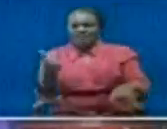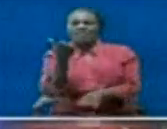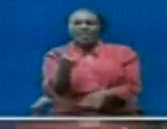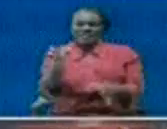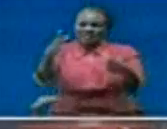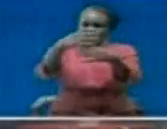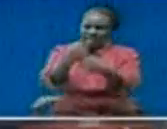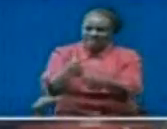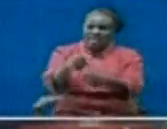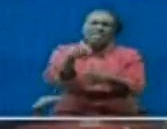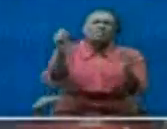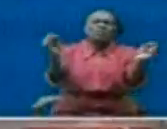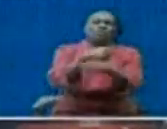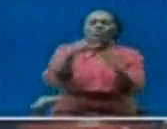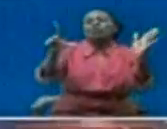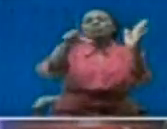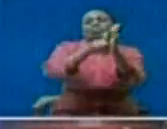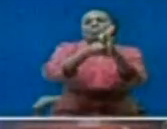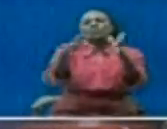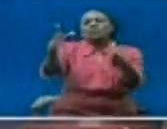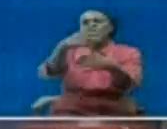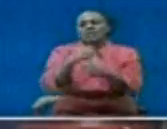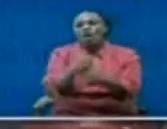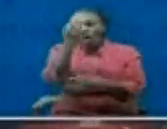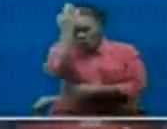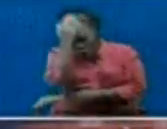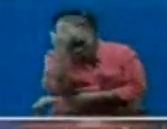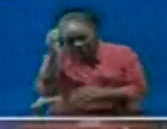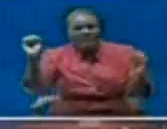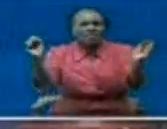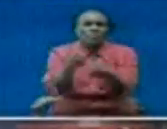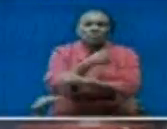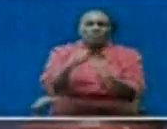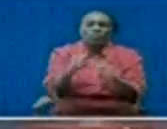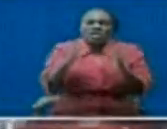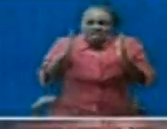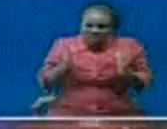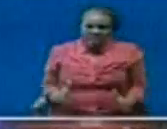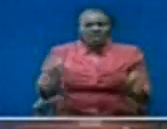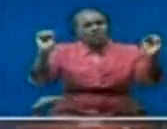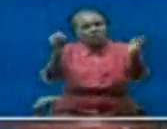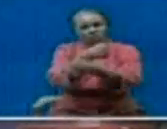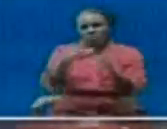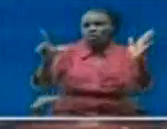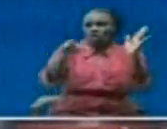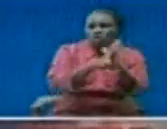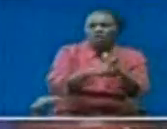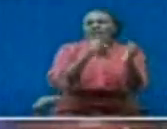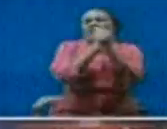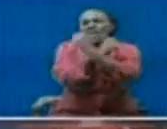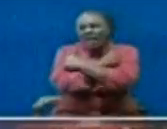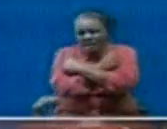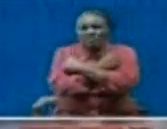trust. You cannot legislate them. No. You cannot legislate honor. You cannot legislate integrity. You cannot legislate love. You cannot